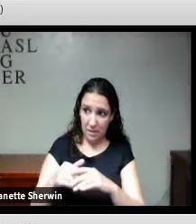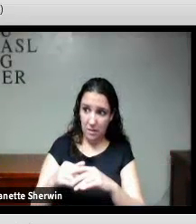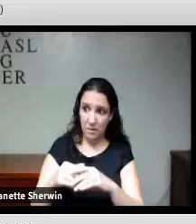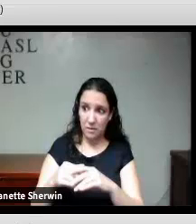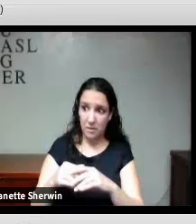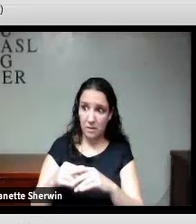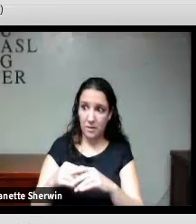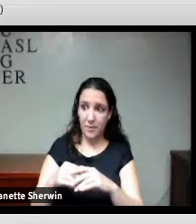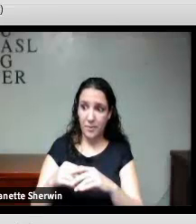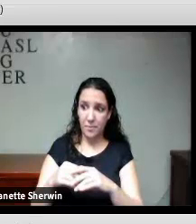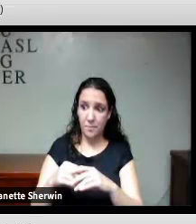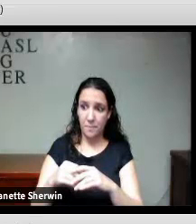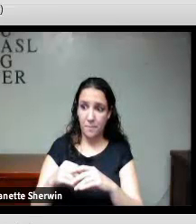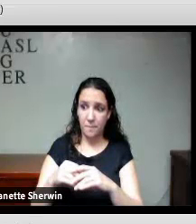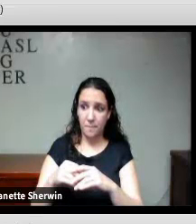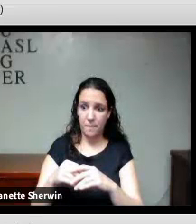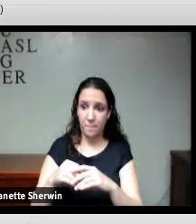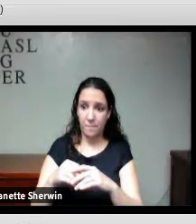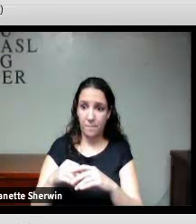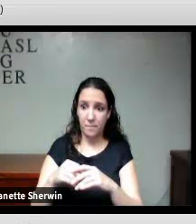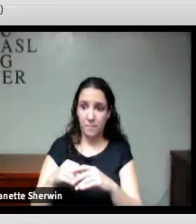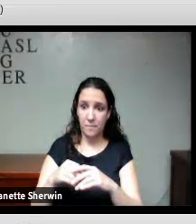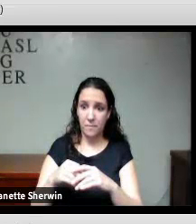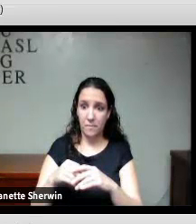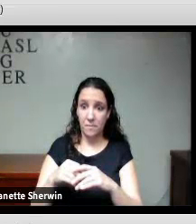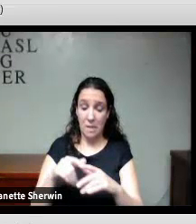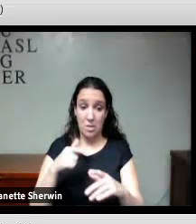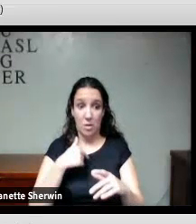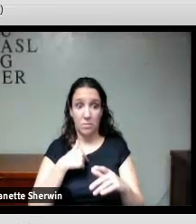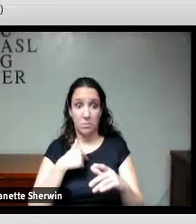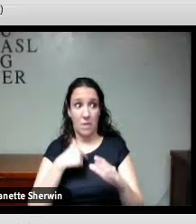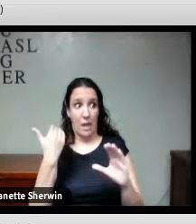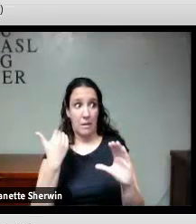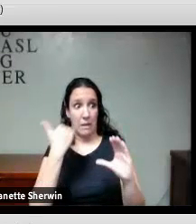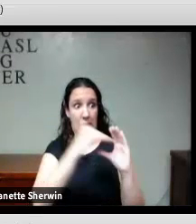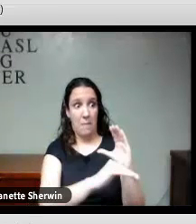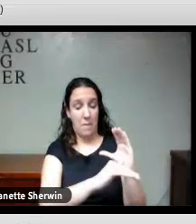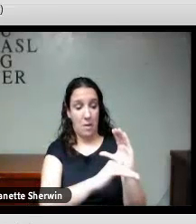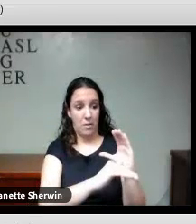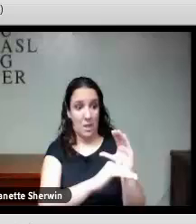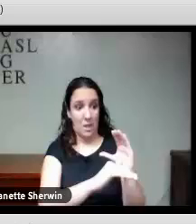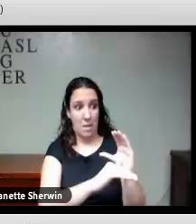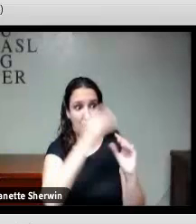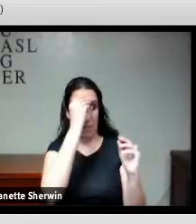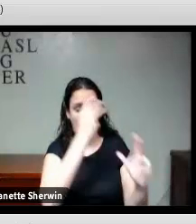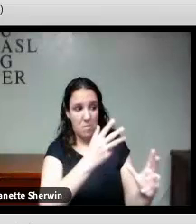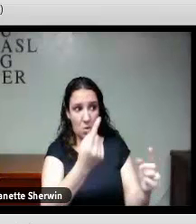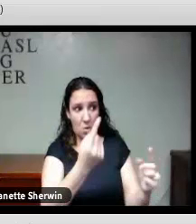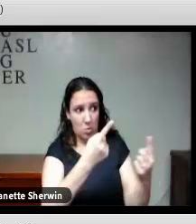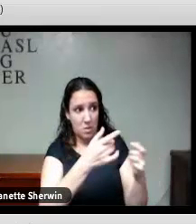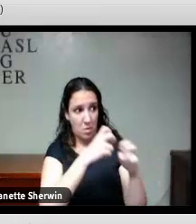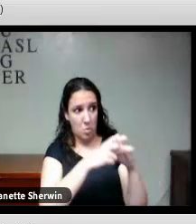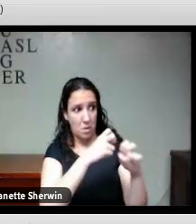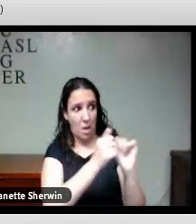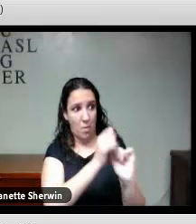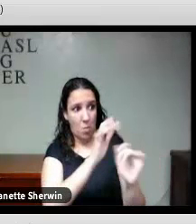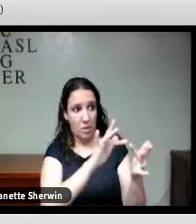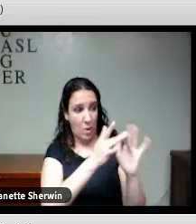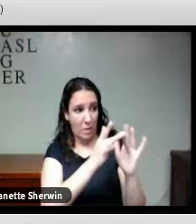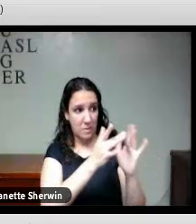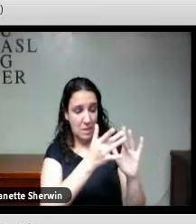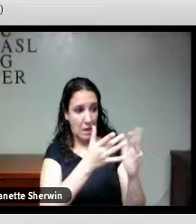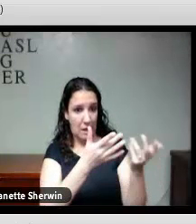working. I didn't hear back from them, but I hope they appreciated that. I was very frustrated. I had tried 3 times, and it was a library. I tried 3 times to get into the website. I